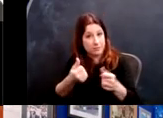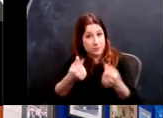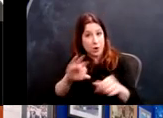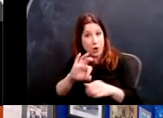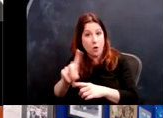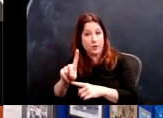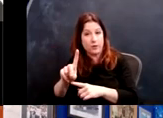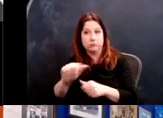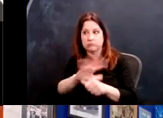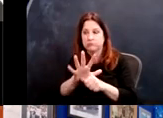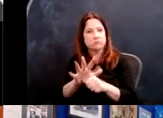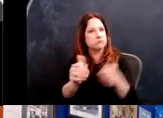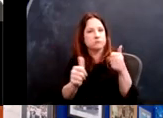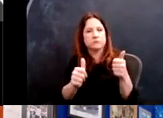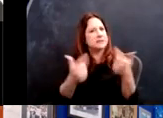was incredible.